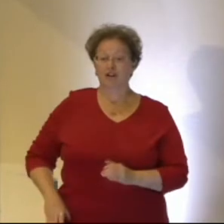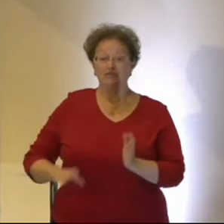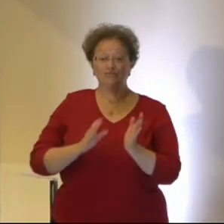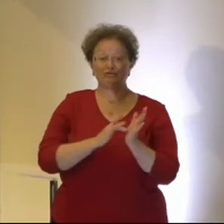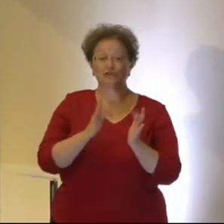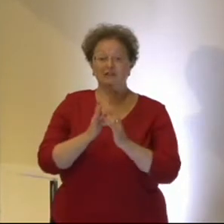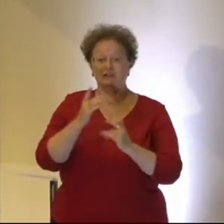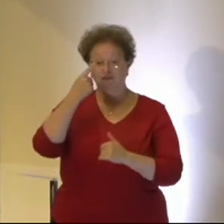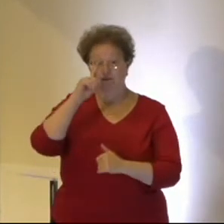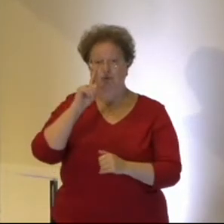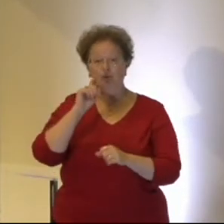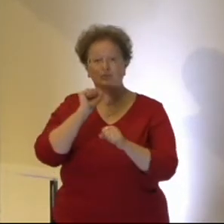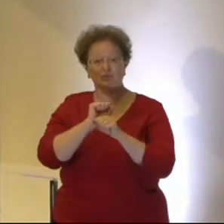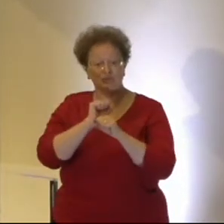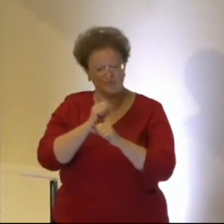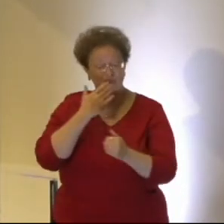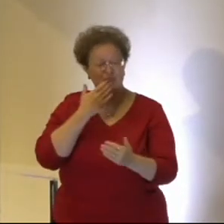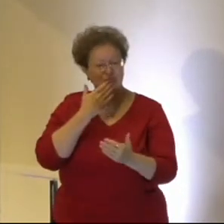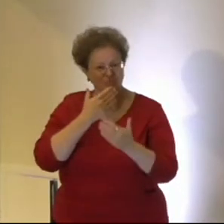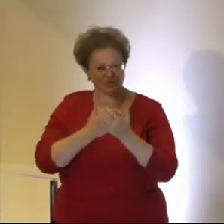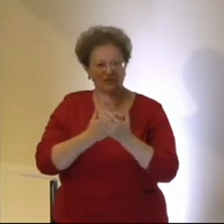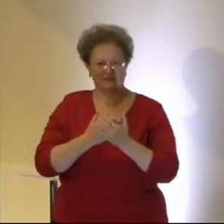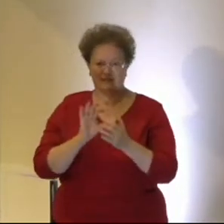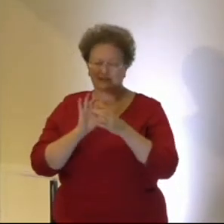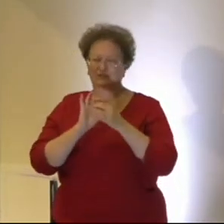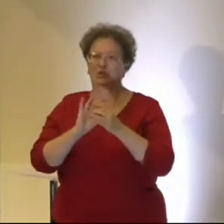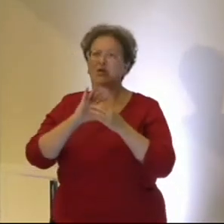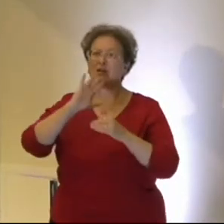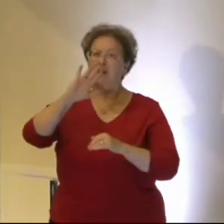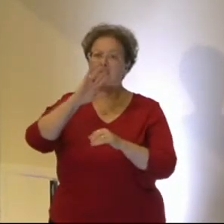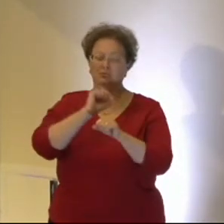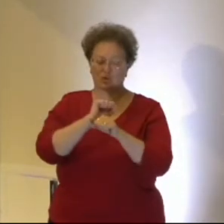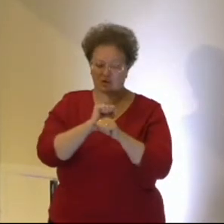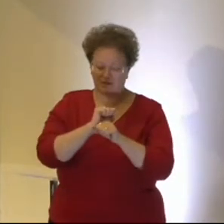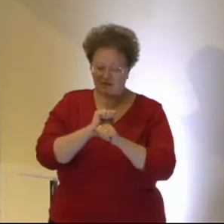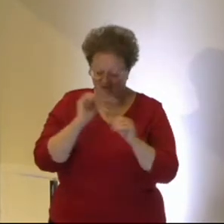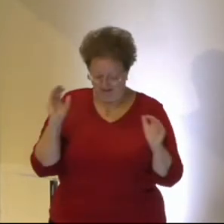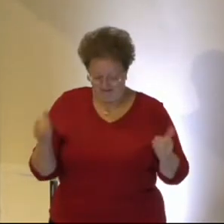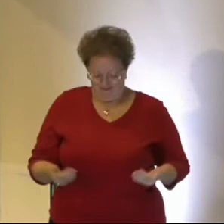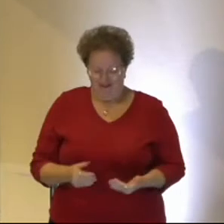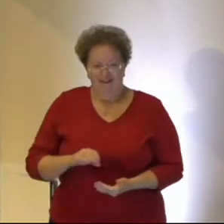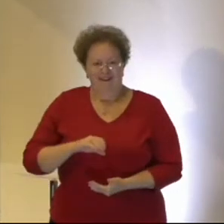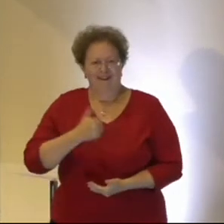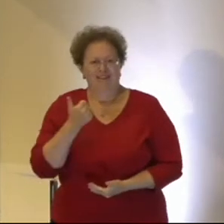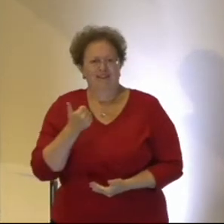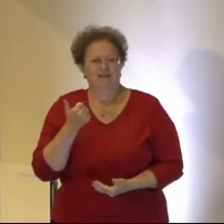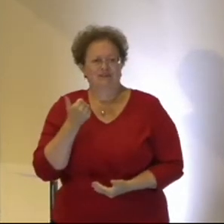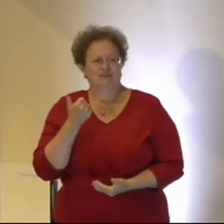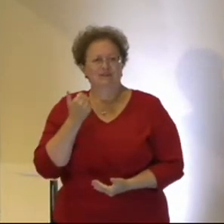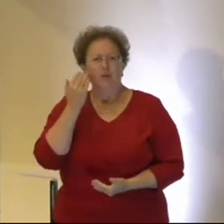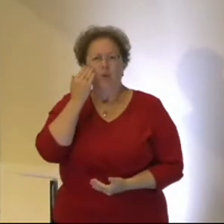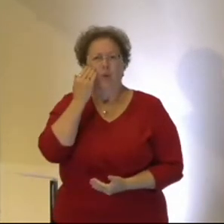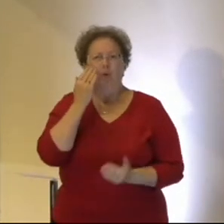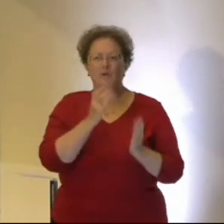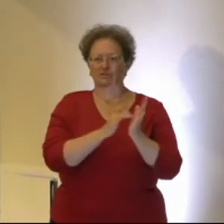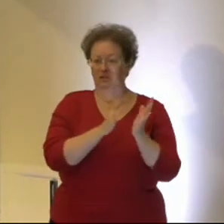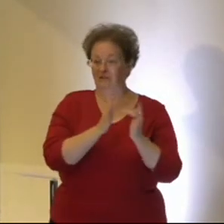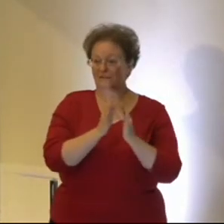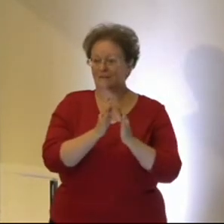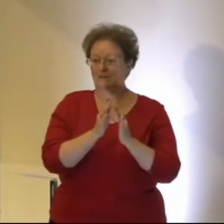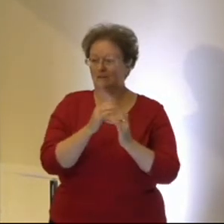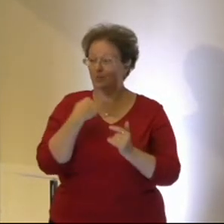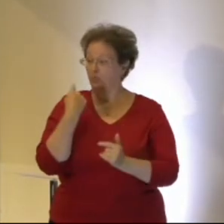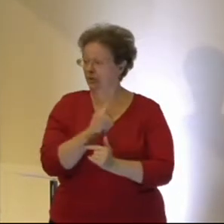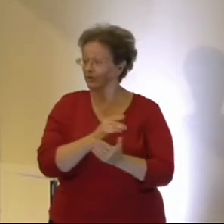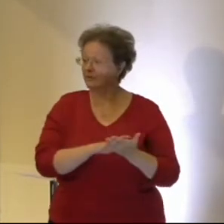Created in Christ Jesus so that you can join him in his mission and invite others to know him and be saved too. As forgiven children of